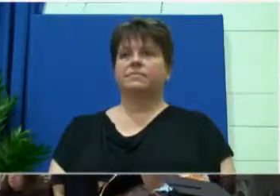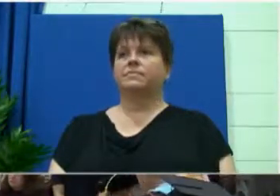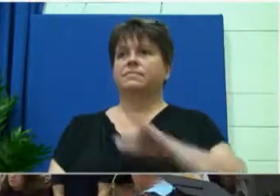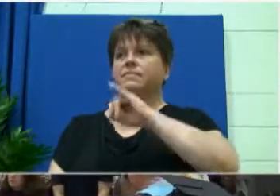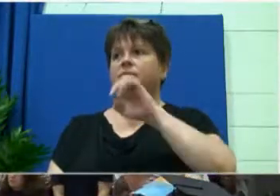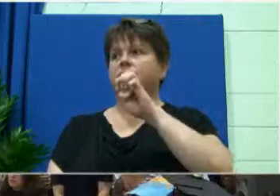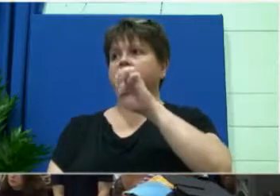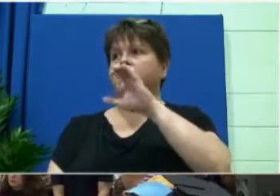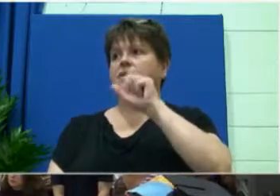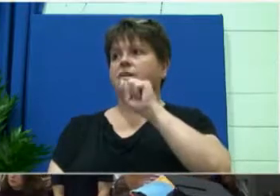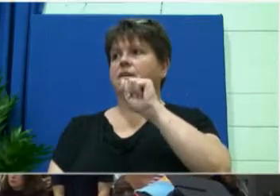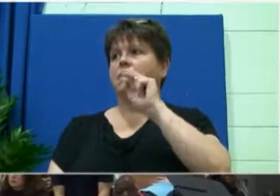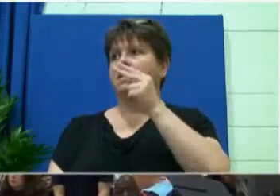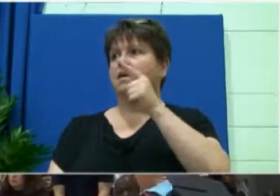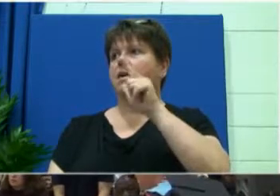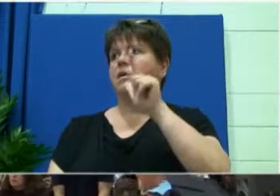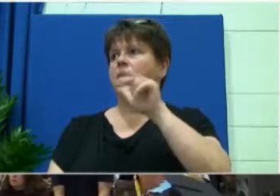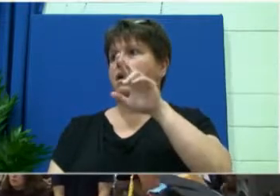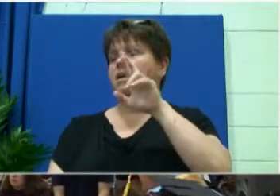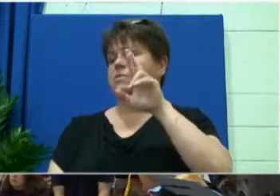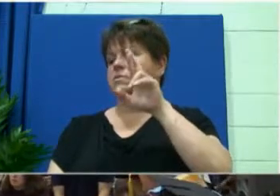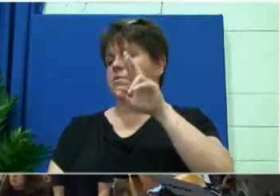Jessica Holthouse.